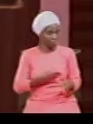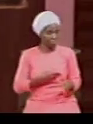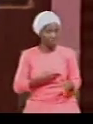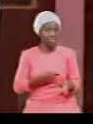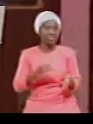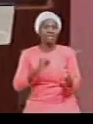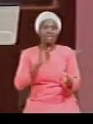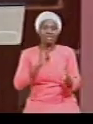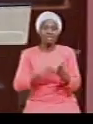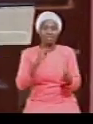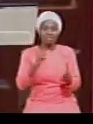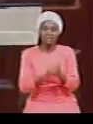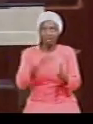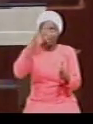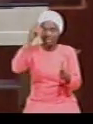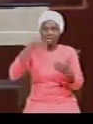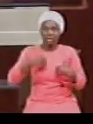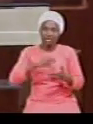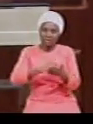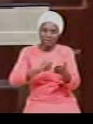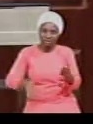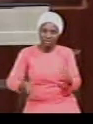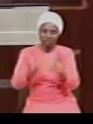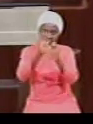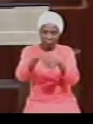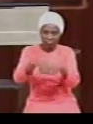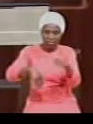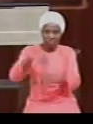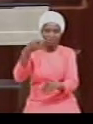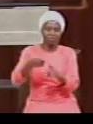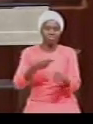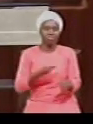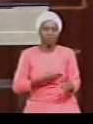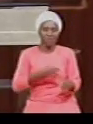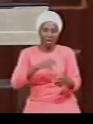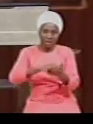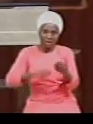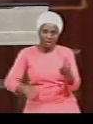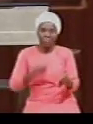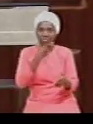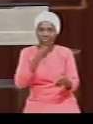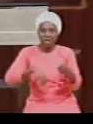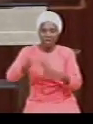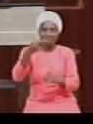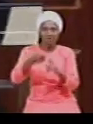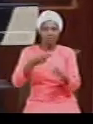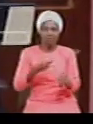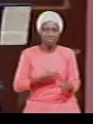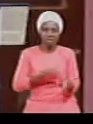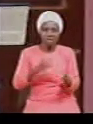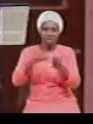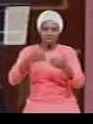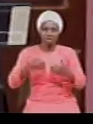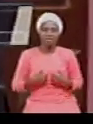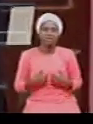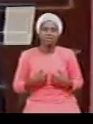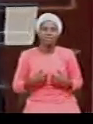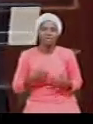taking hypocrisy away. It has taken pretense away. It has